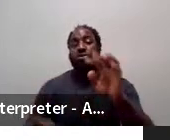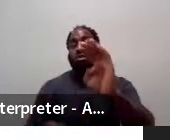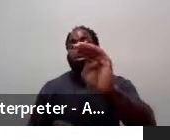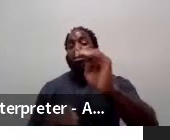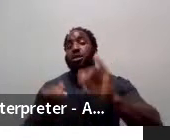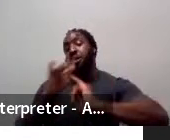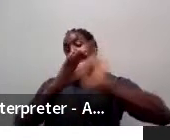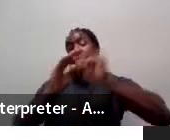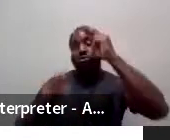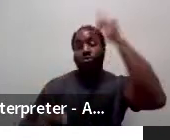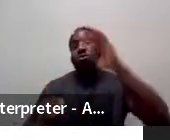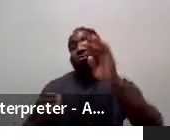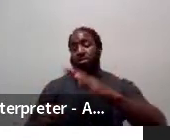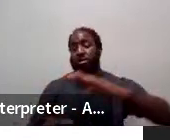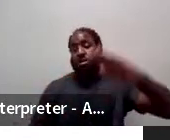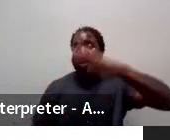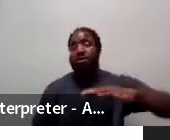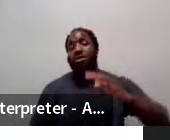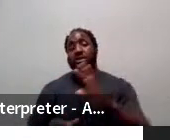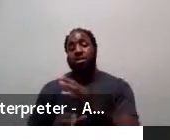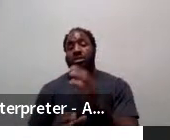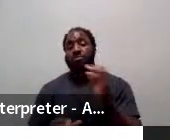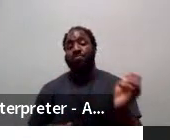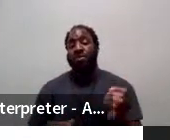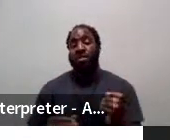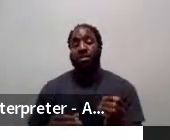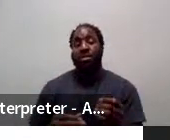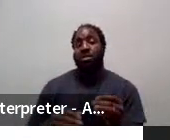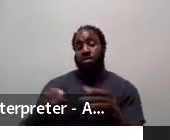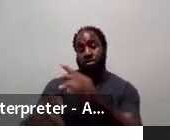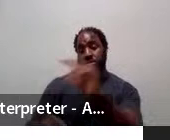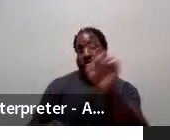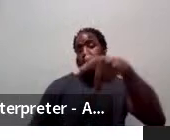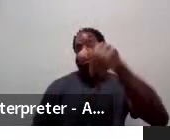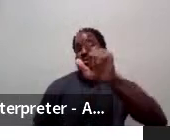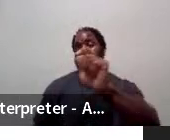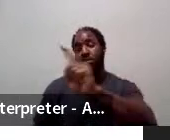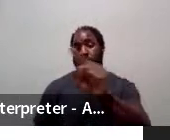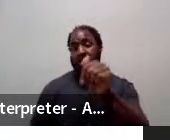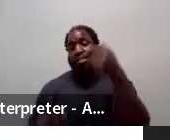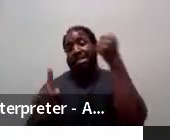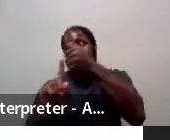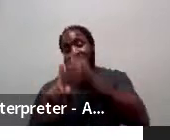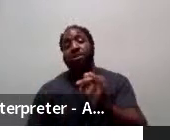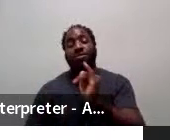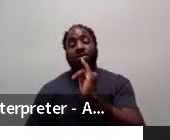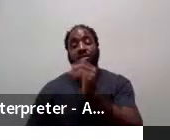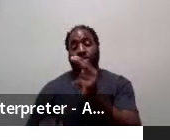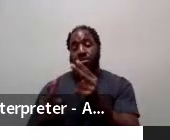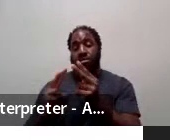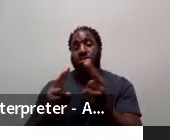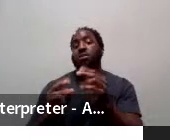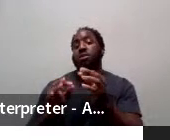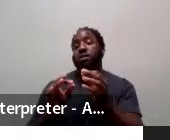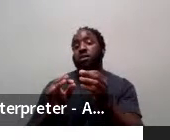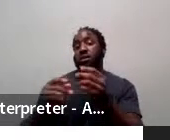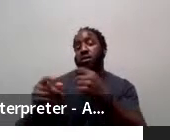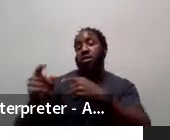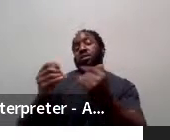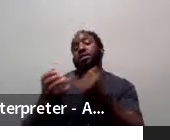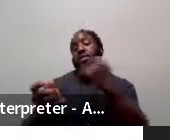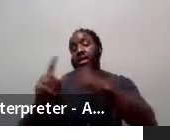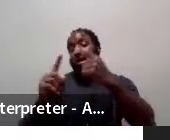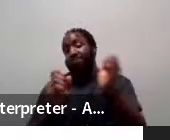MTA's very good work in bringing the stations online. The plaza itself, really importantly, came out of community